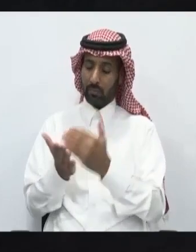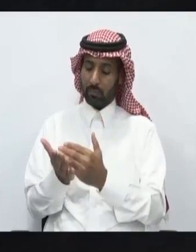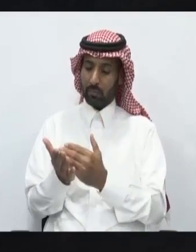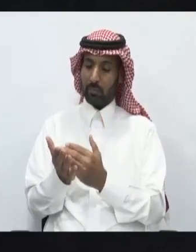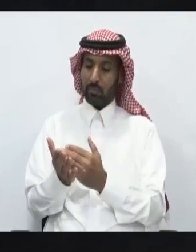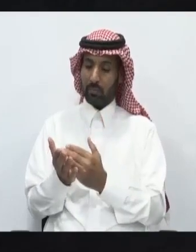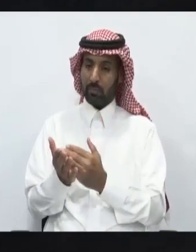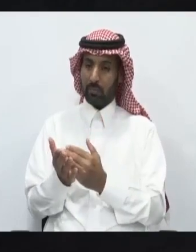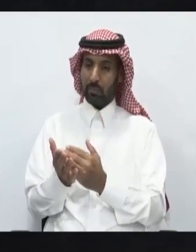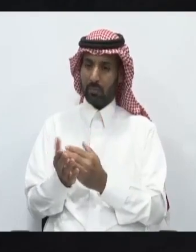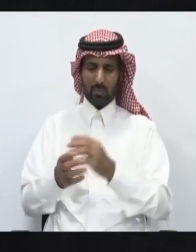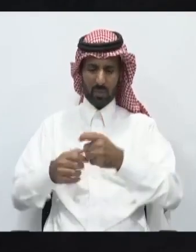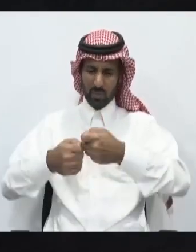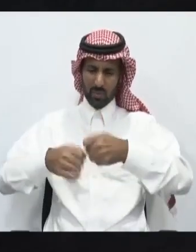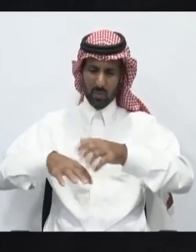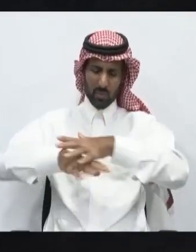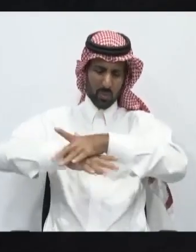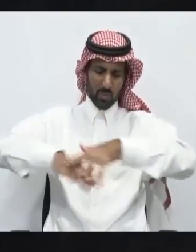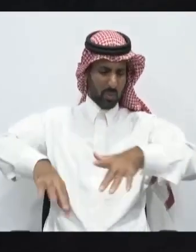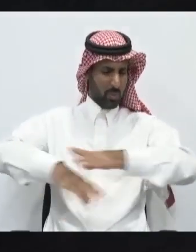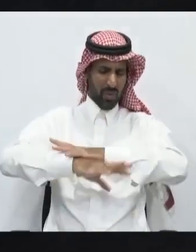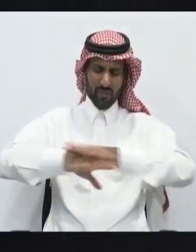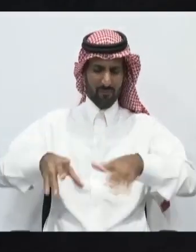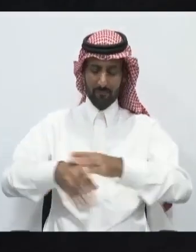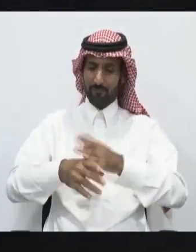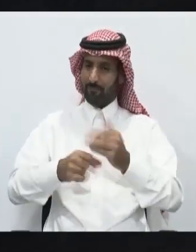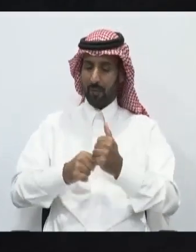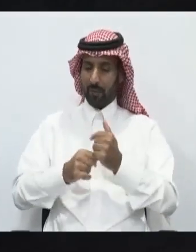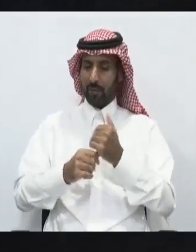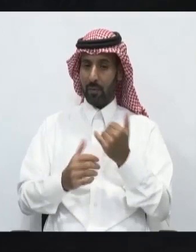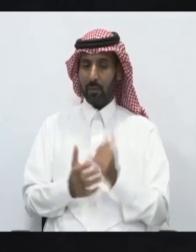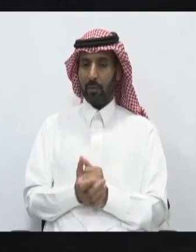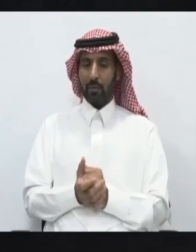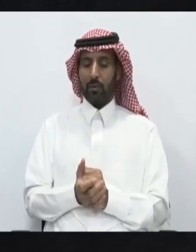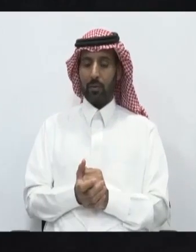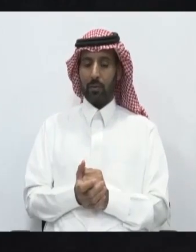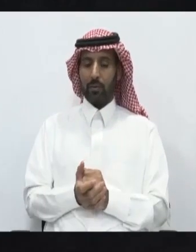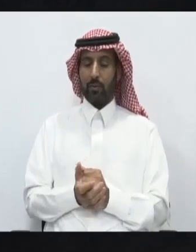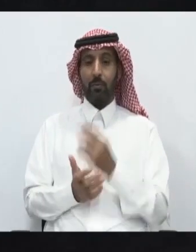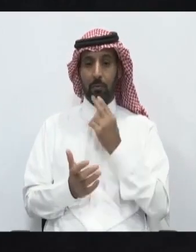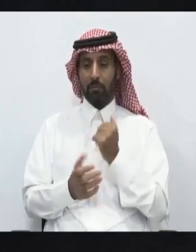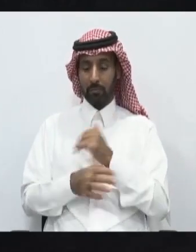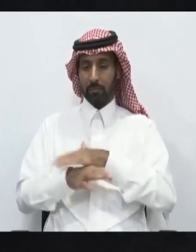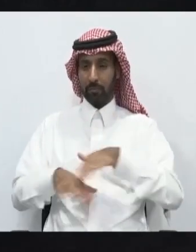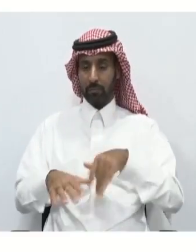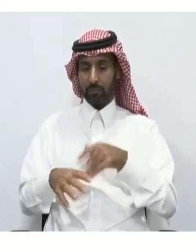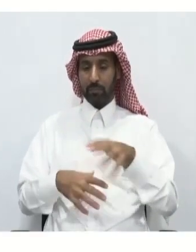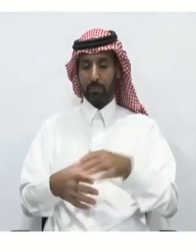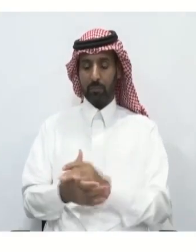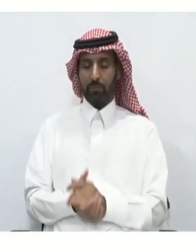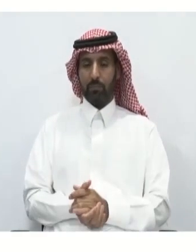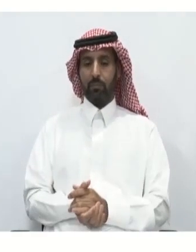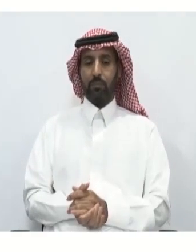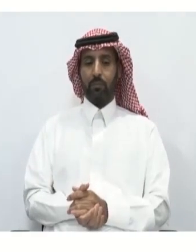it's eco-friendly. What does it mean that it is eco-friendly? Yes, very good. It means that it's built